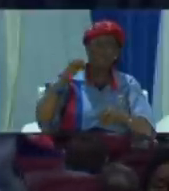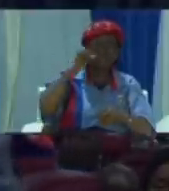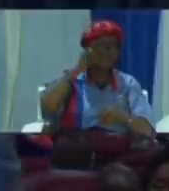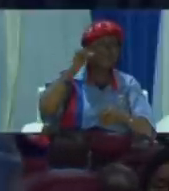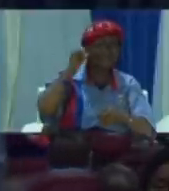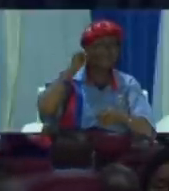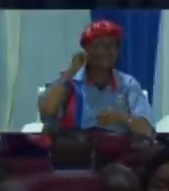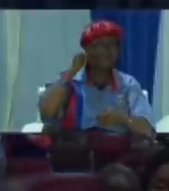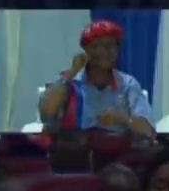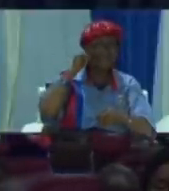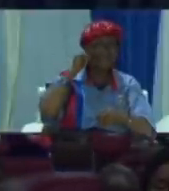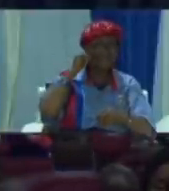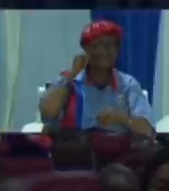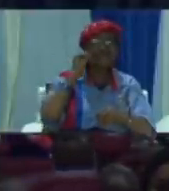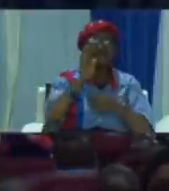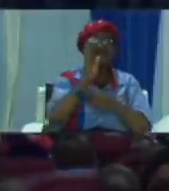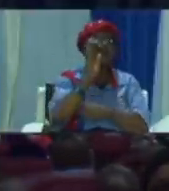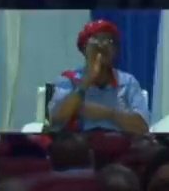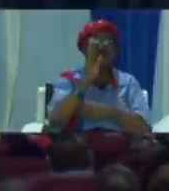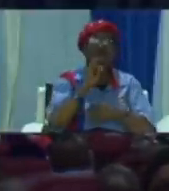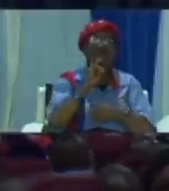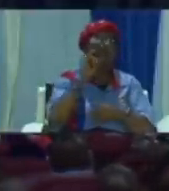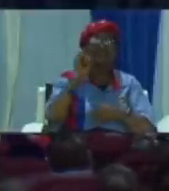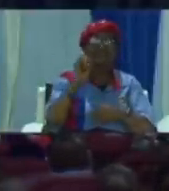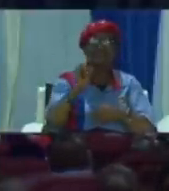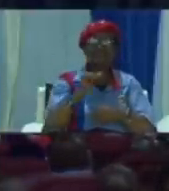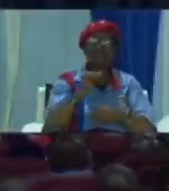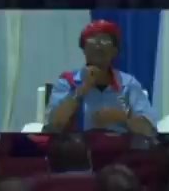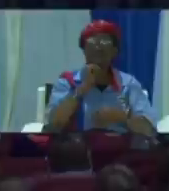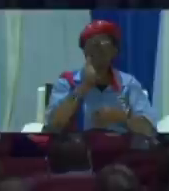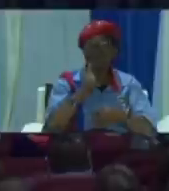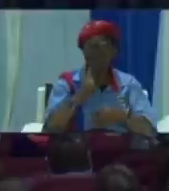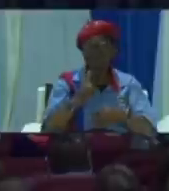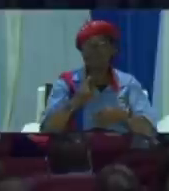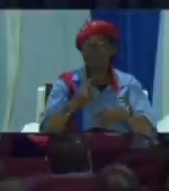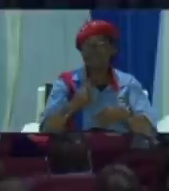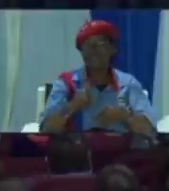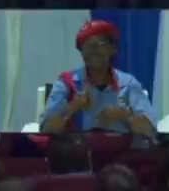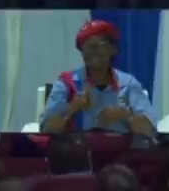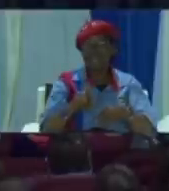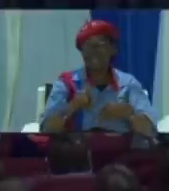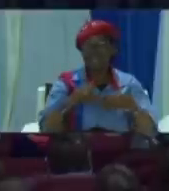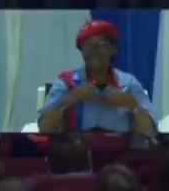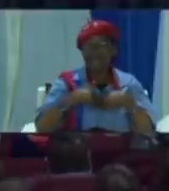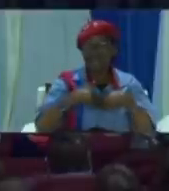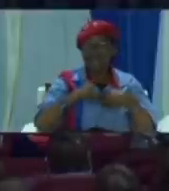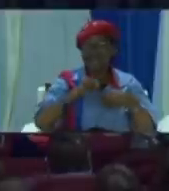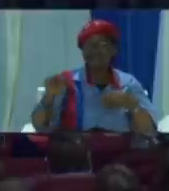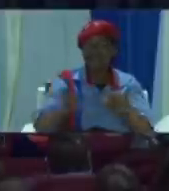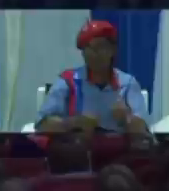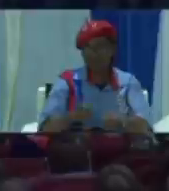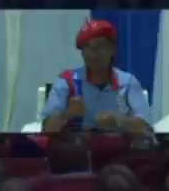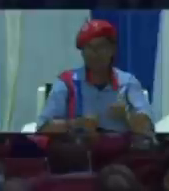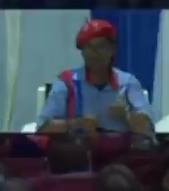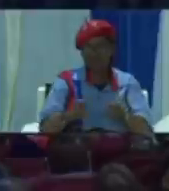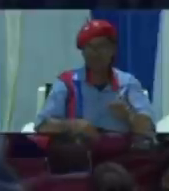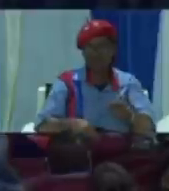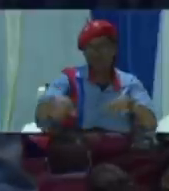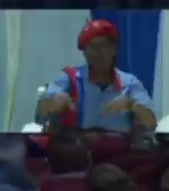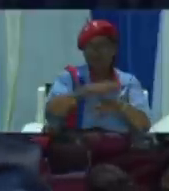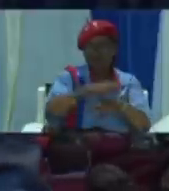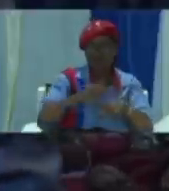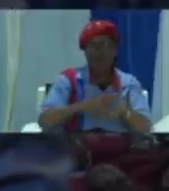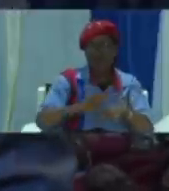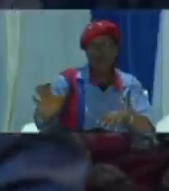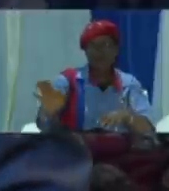So God is not tolerating not having control over your stomach.